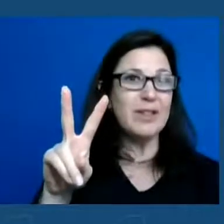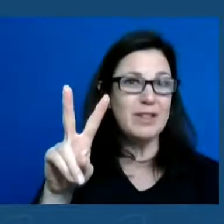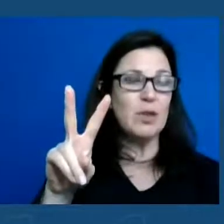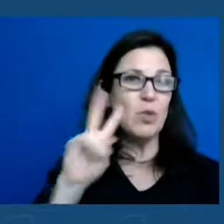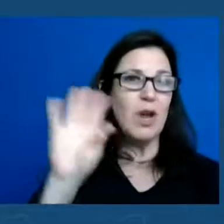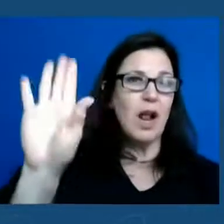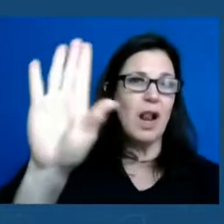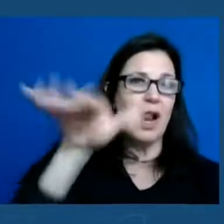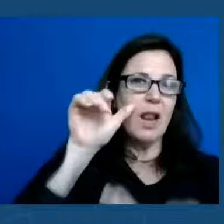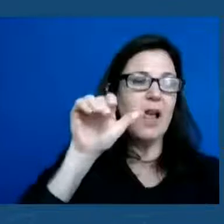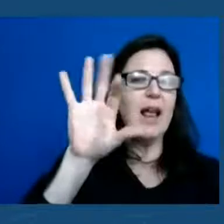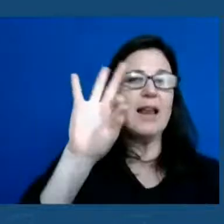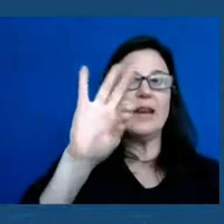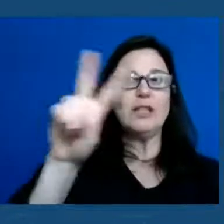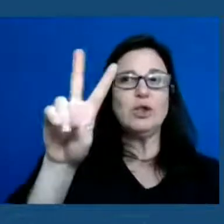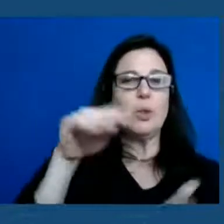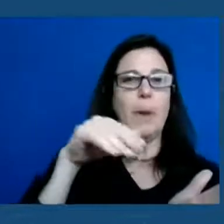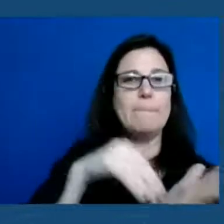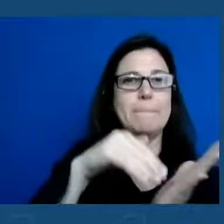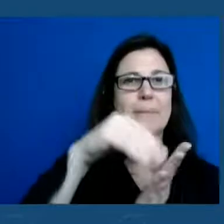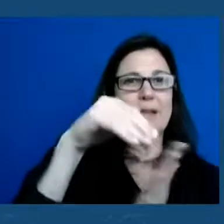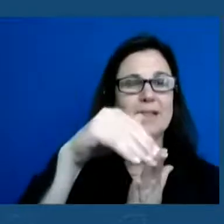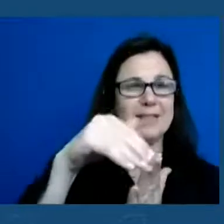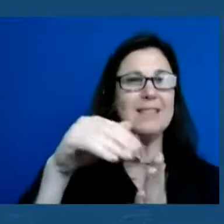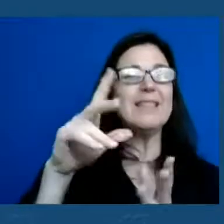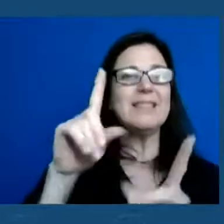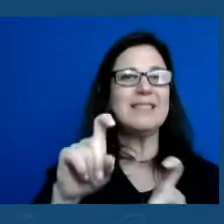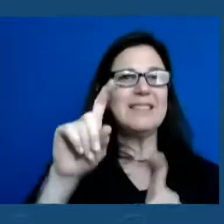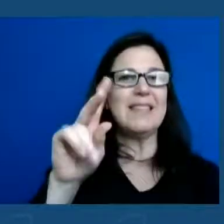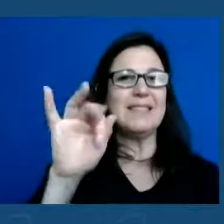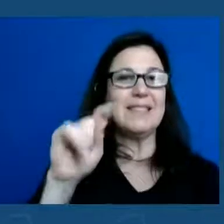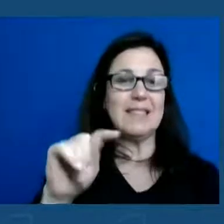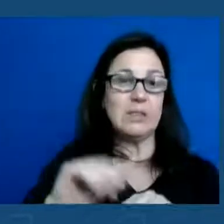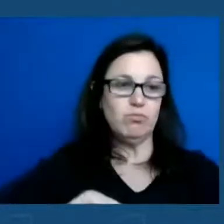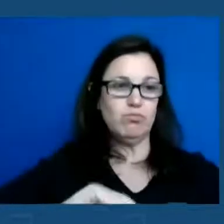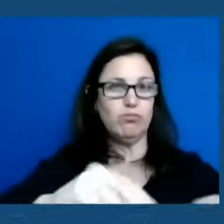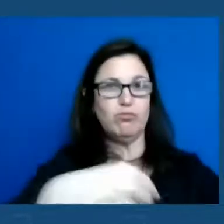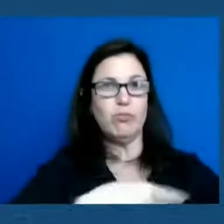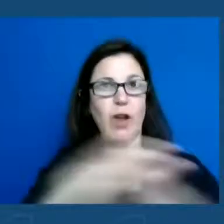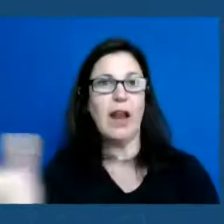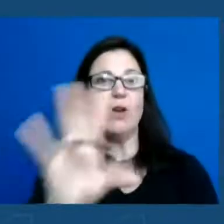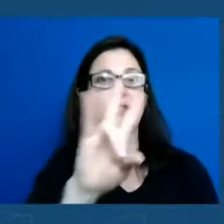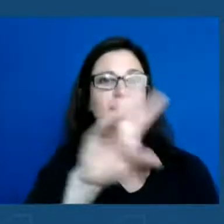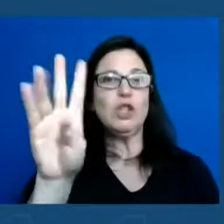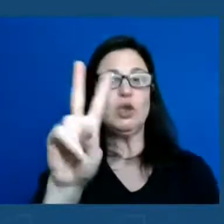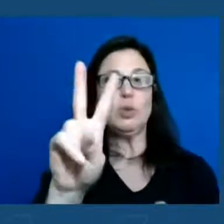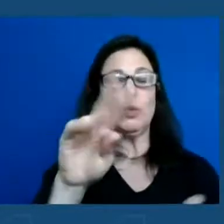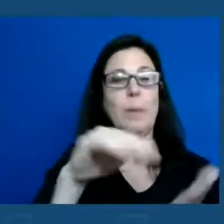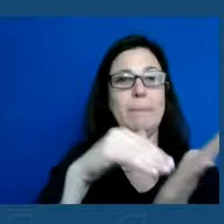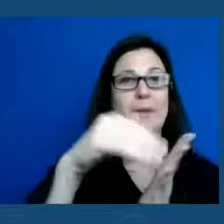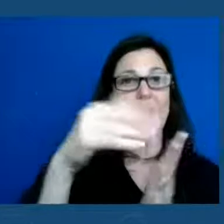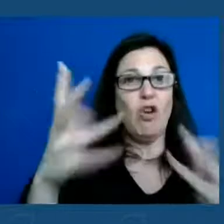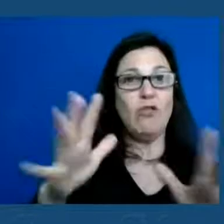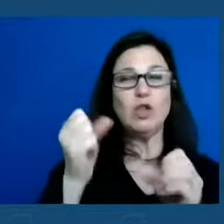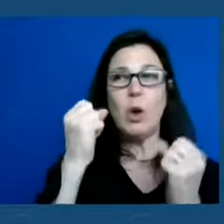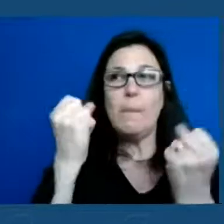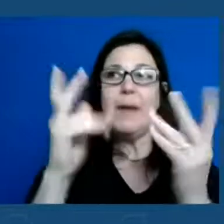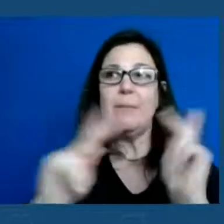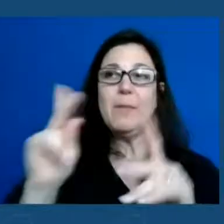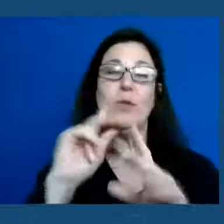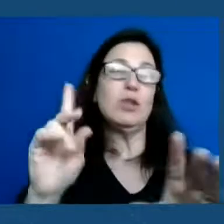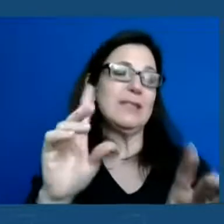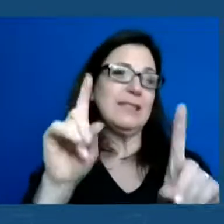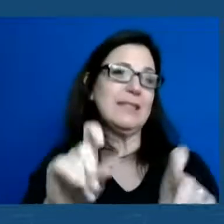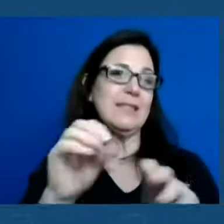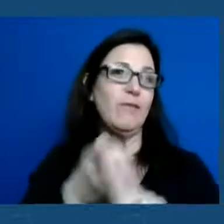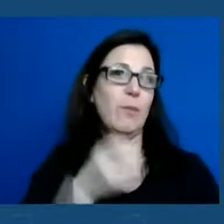92 million test kits. Over 72 million are already out there in our communities. So I know a lot of people are doing home testing, which does,